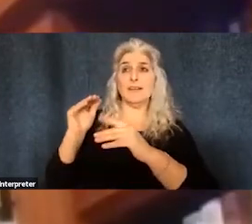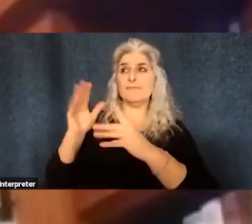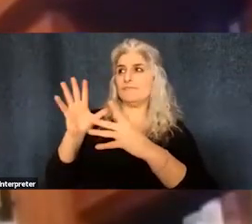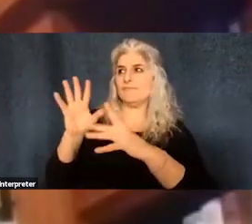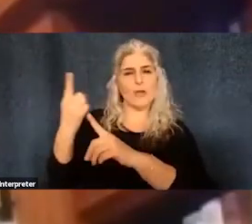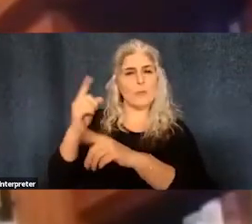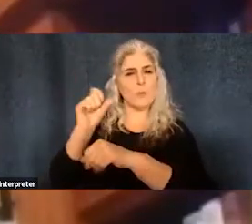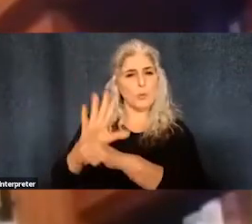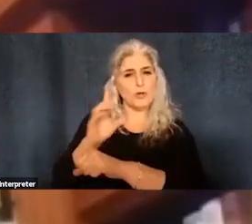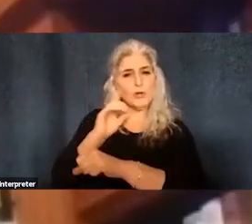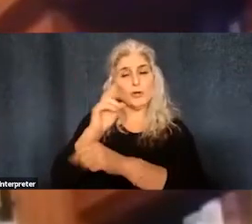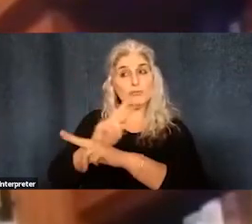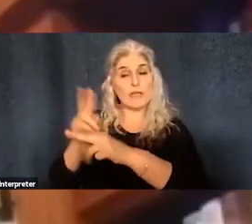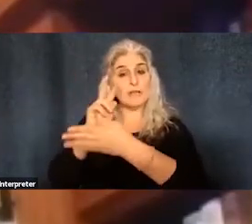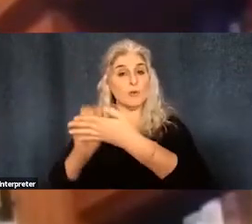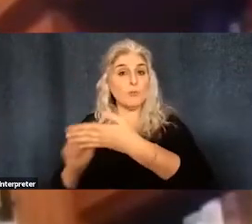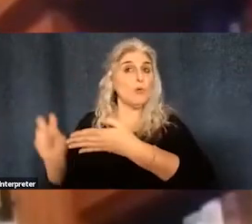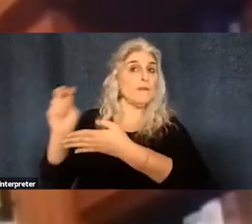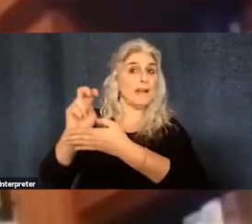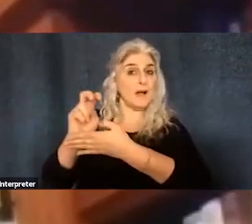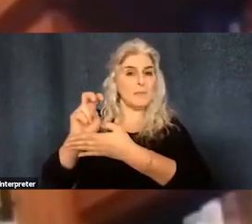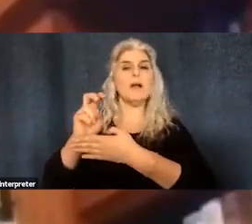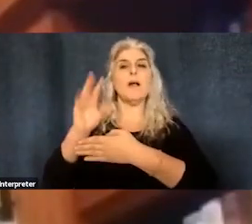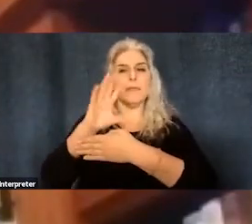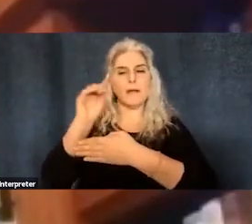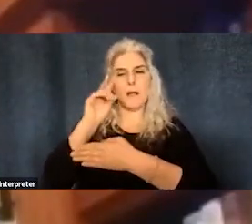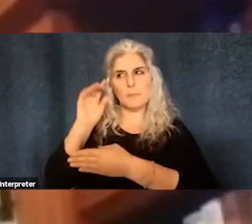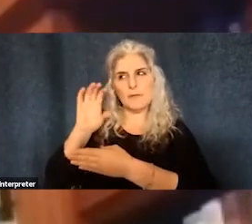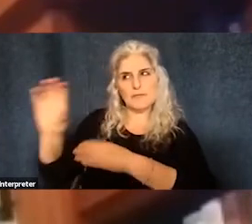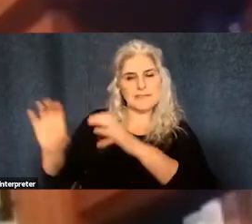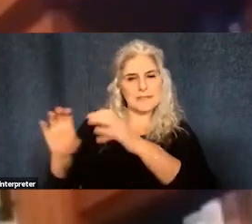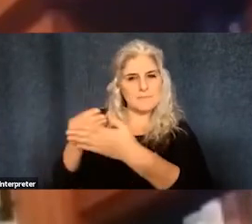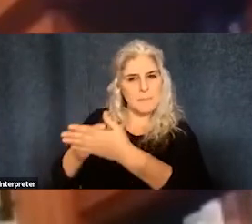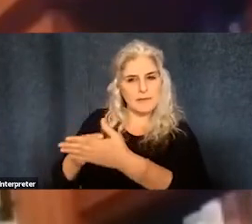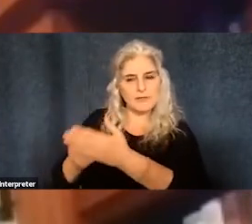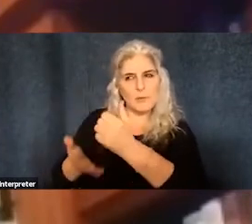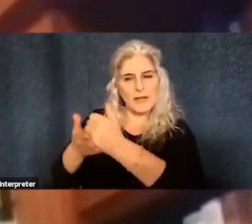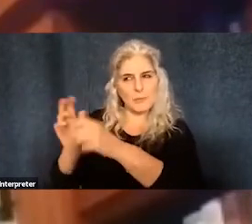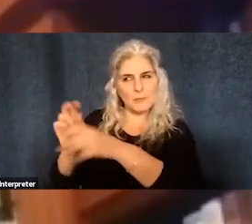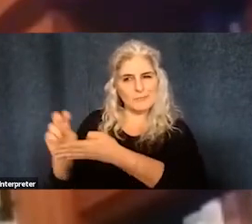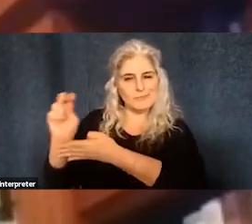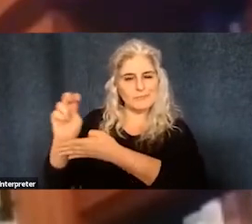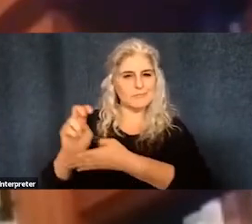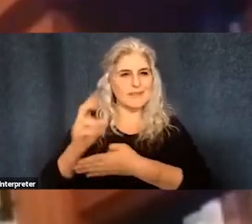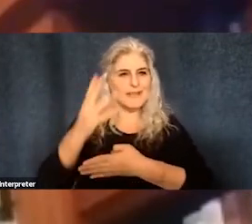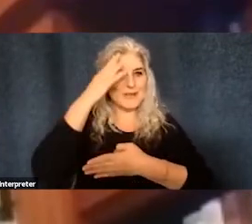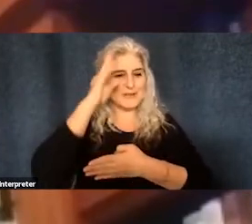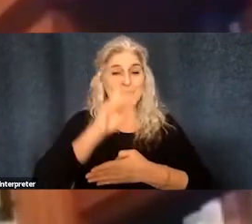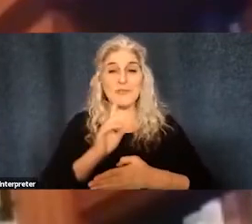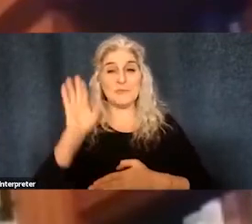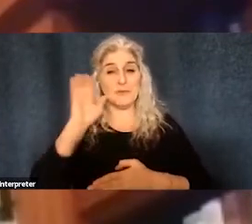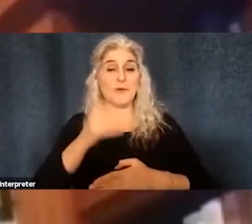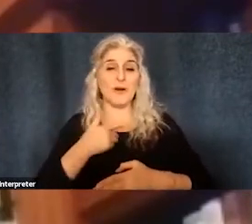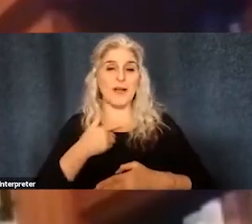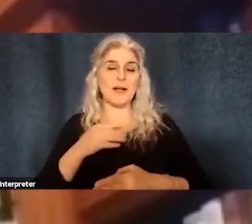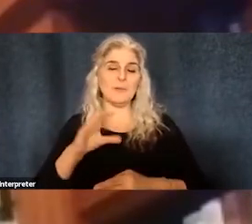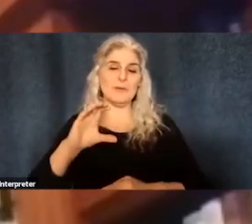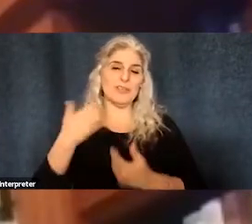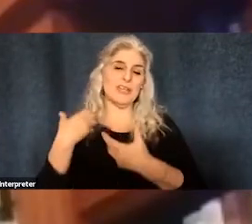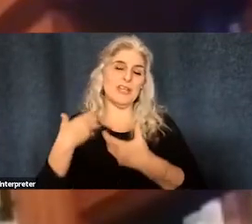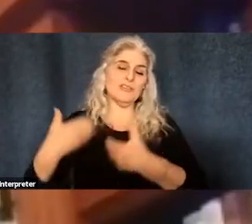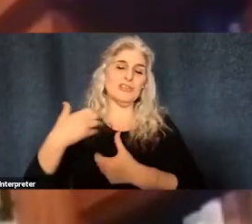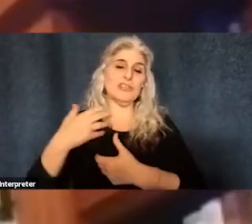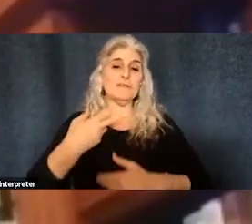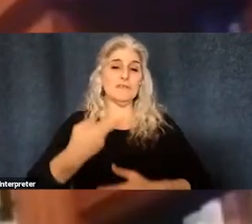that all of the policies, I think, having been a chief human resources officer at one point in my life, I think the